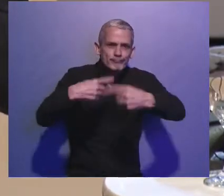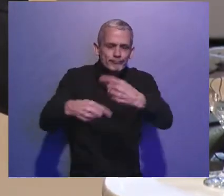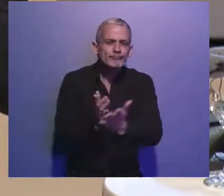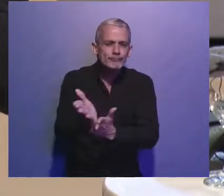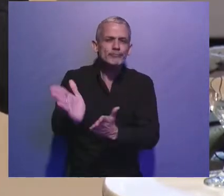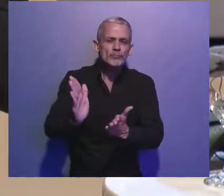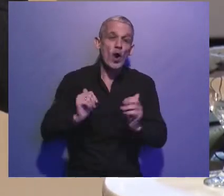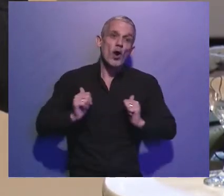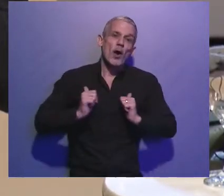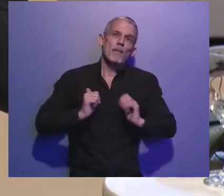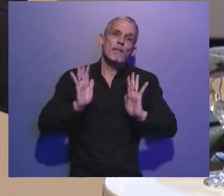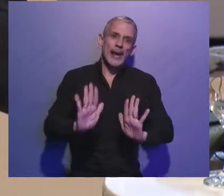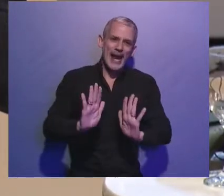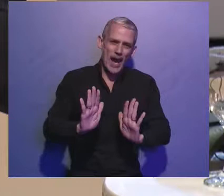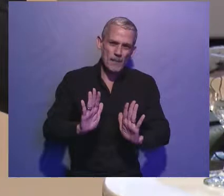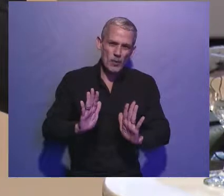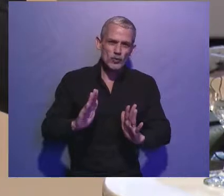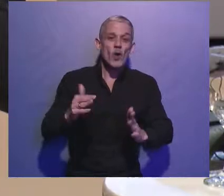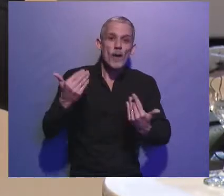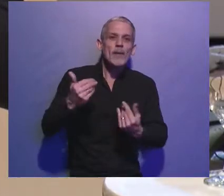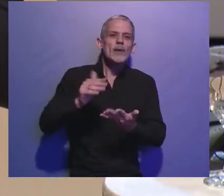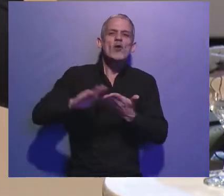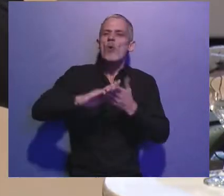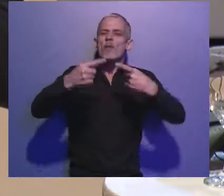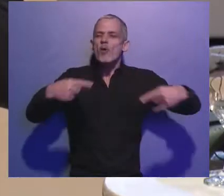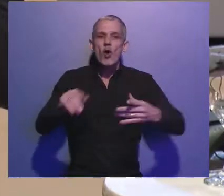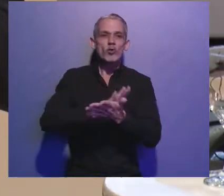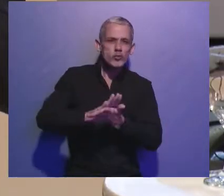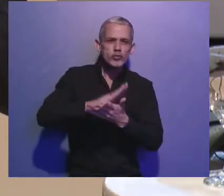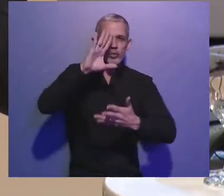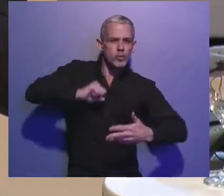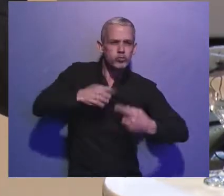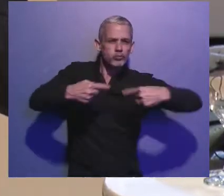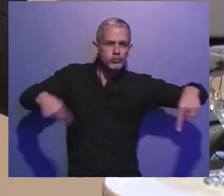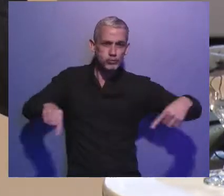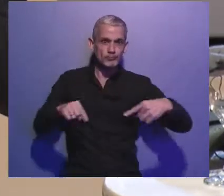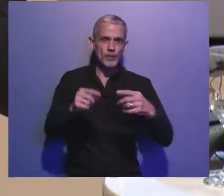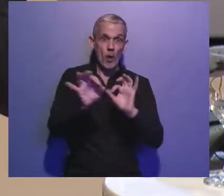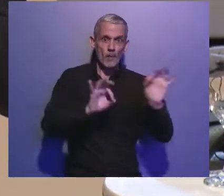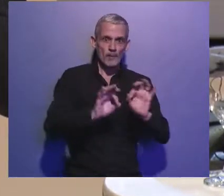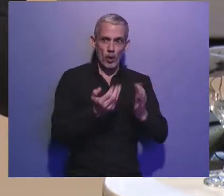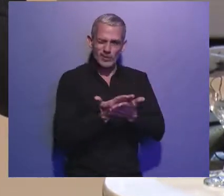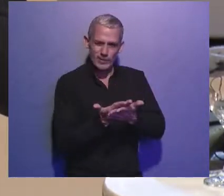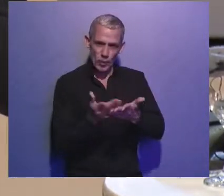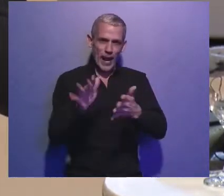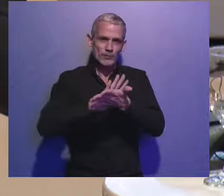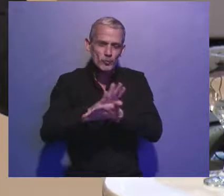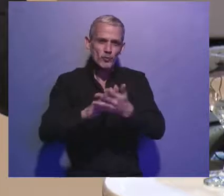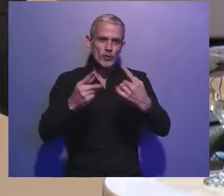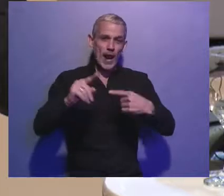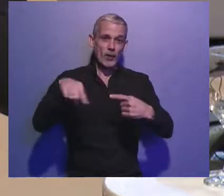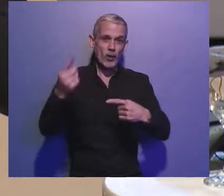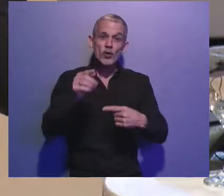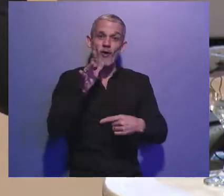new challenges, experiences, and projects with OGP and the other 14 subnational governments, which